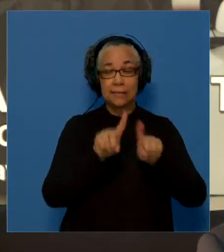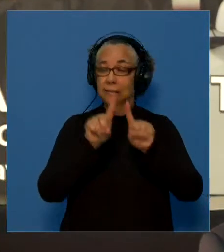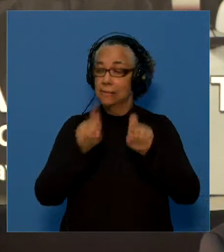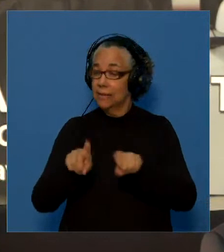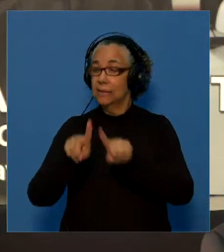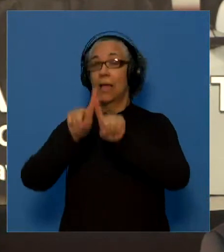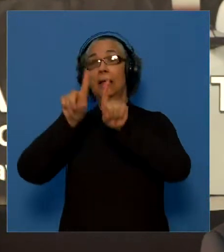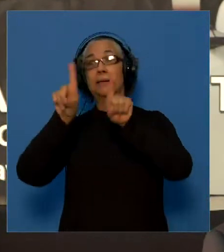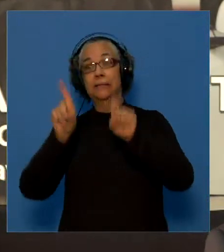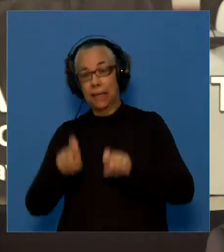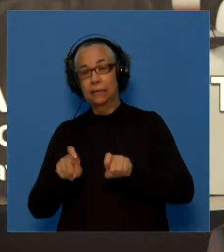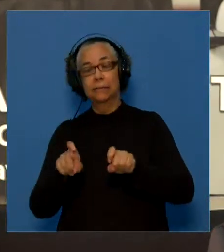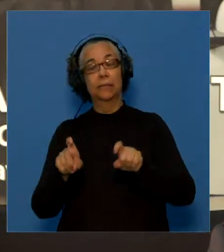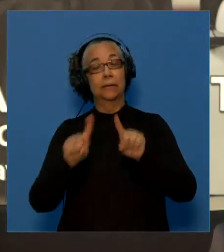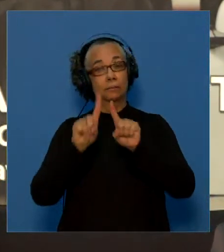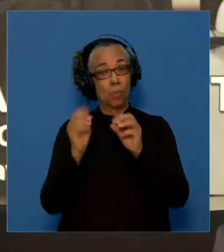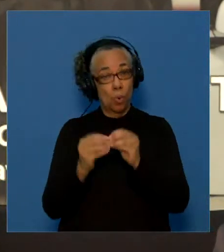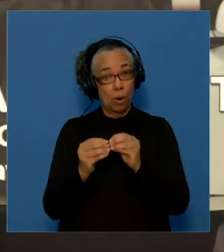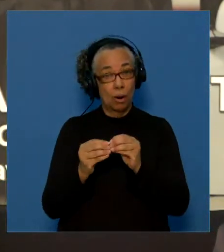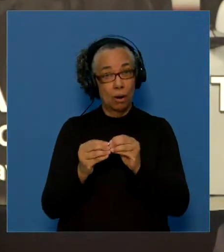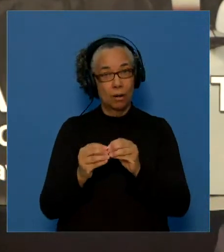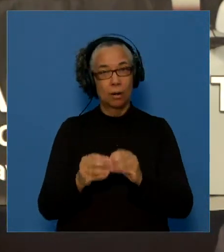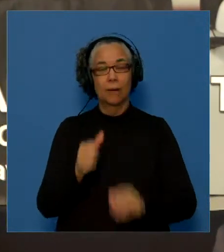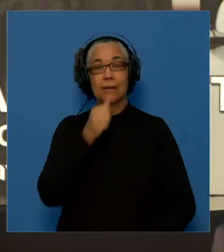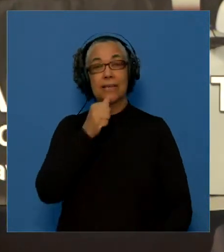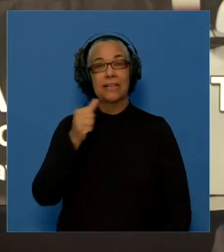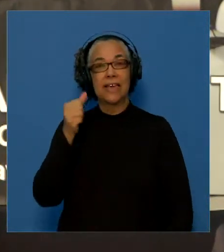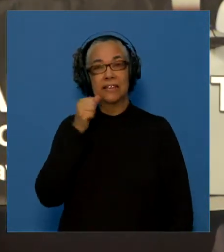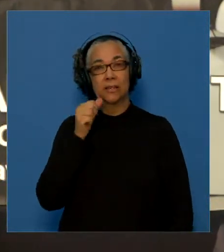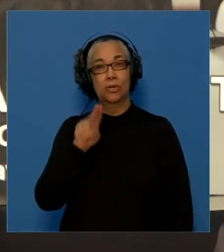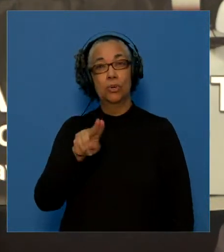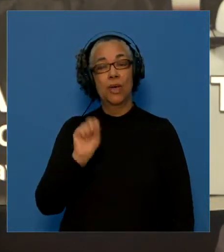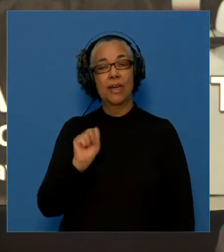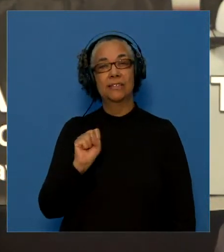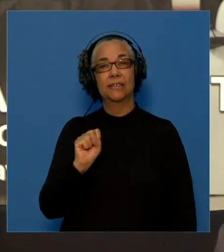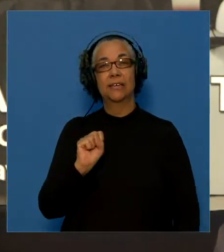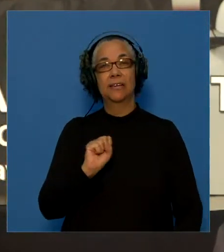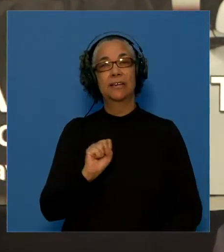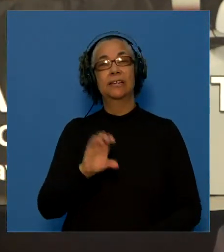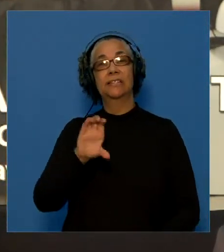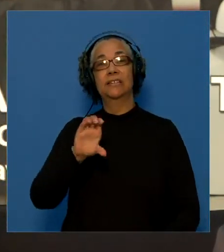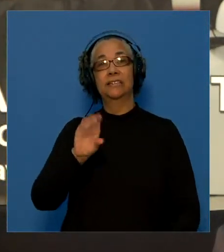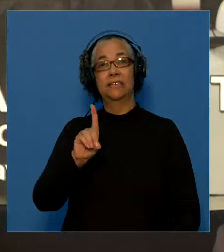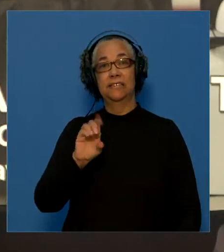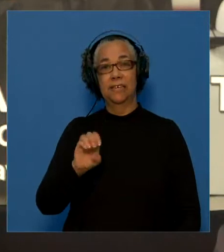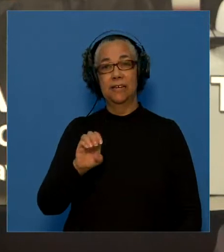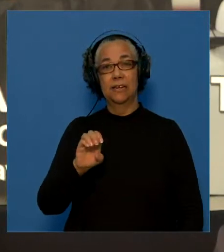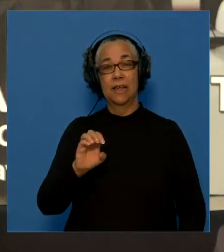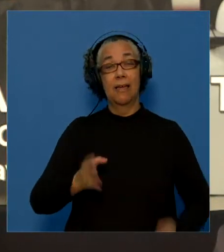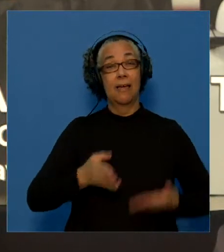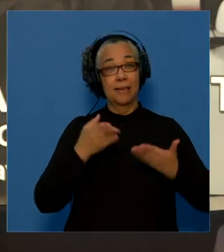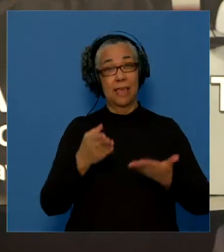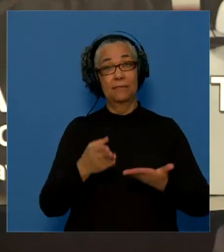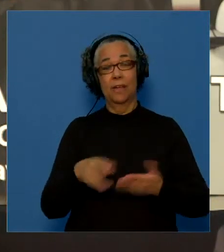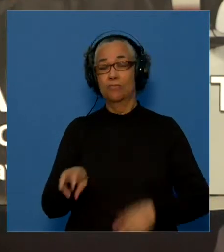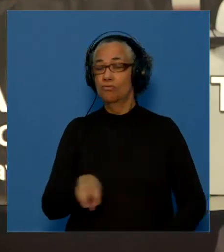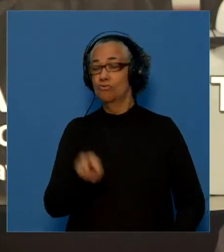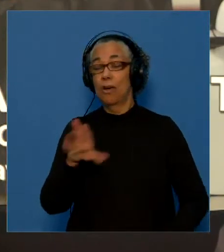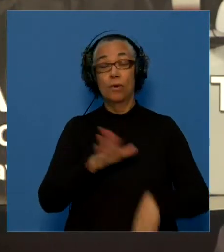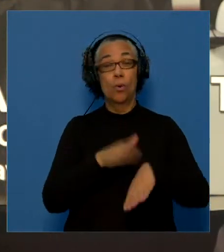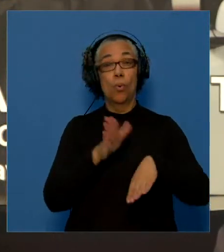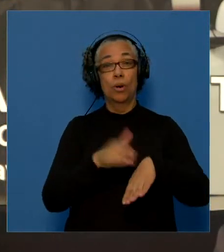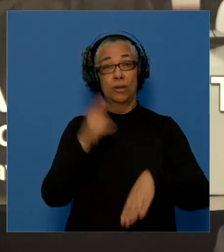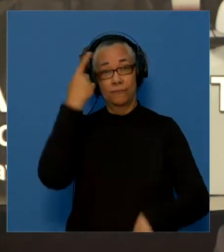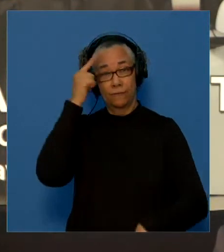and test even more. Yesterday, the United States Centers for Disease Control issued a travel warning for Bermuda